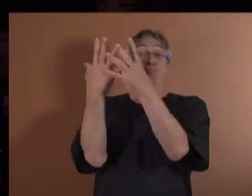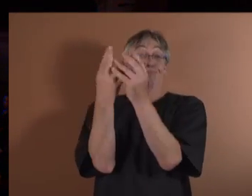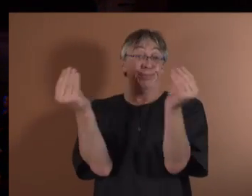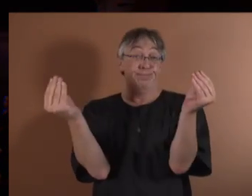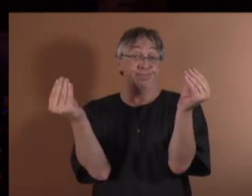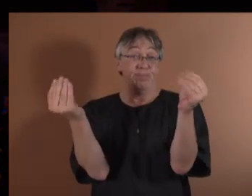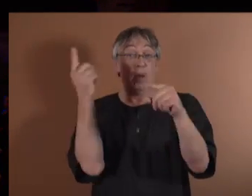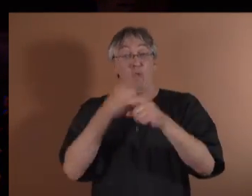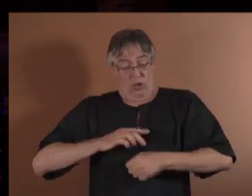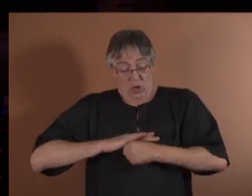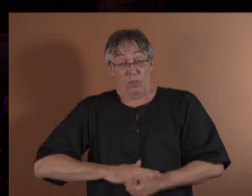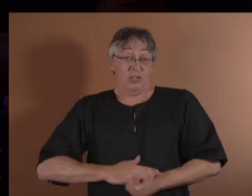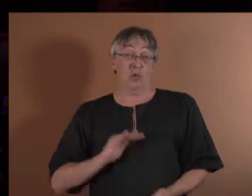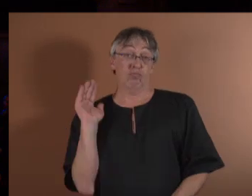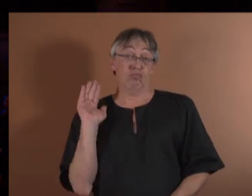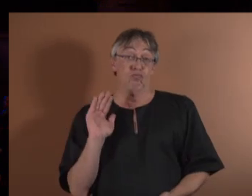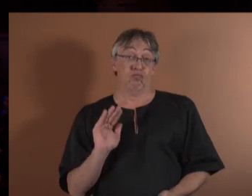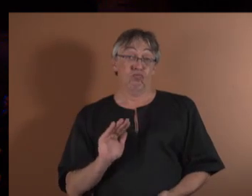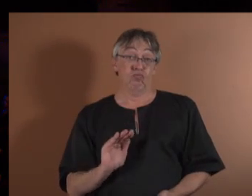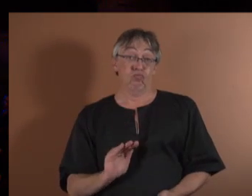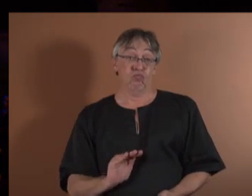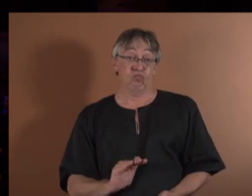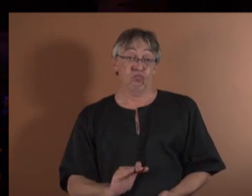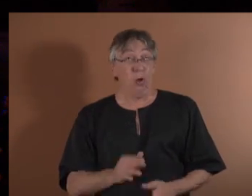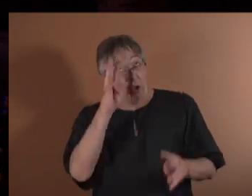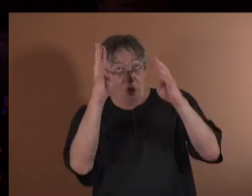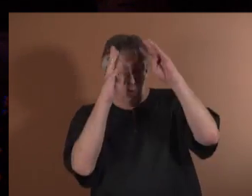lot of that pressure off. And don't worry,